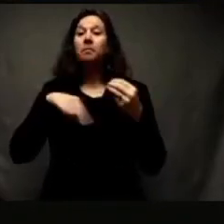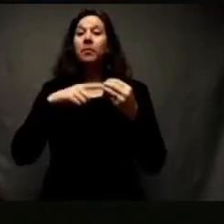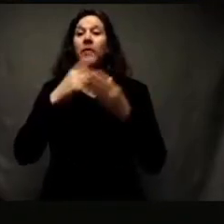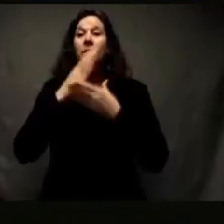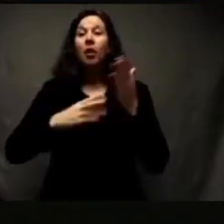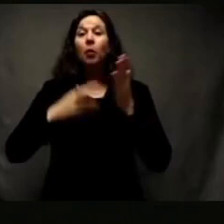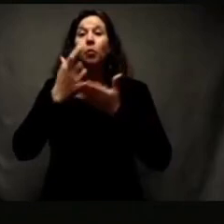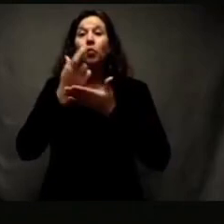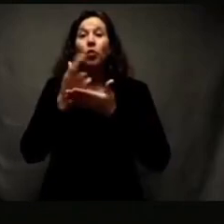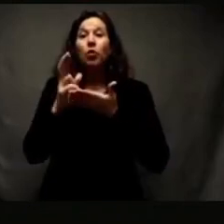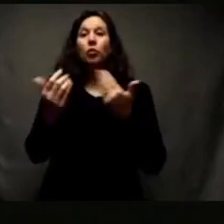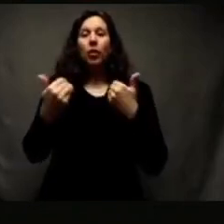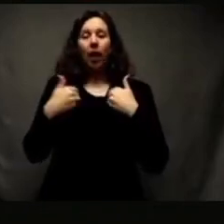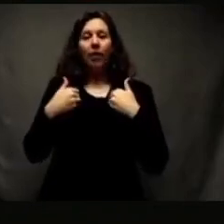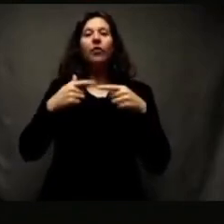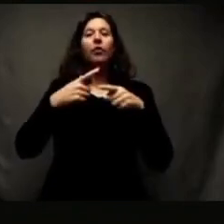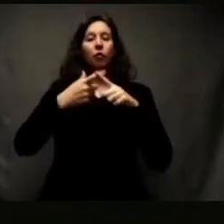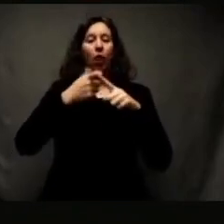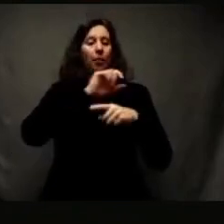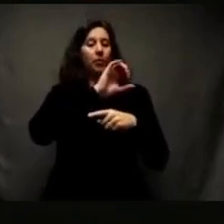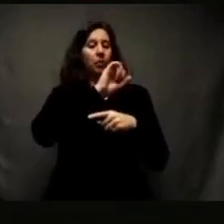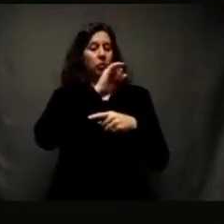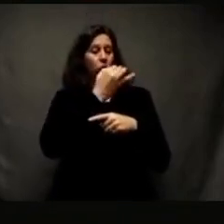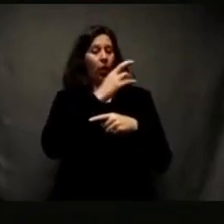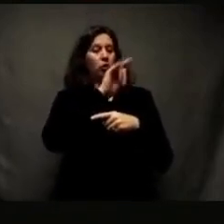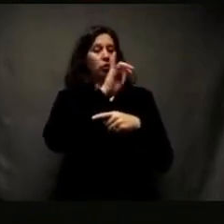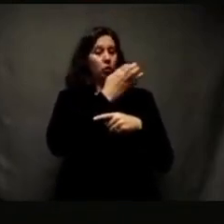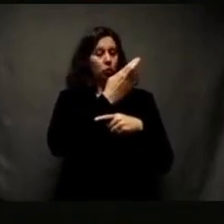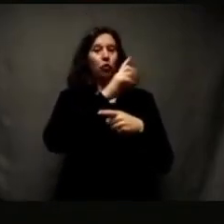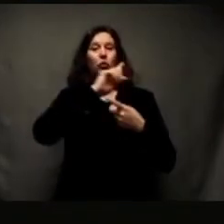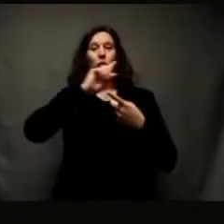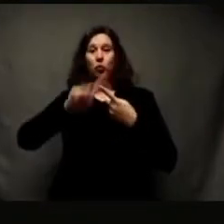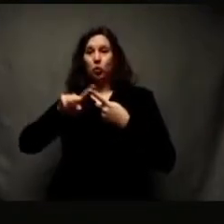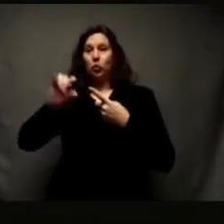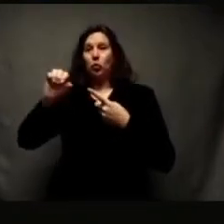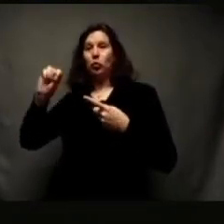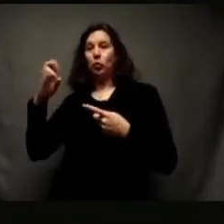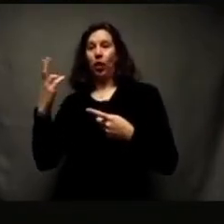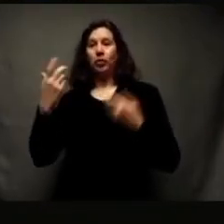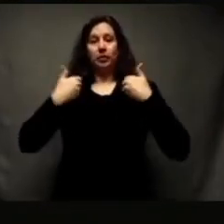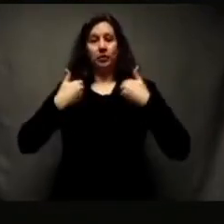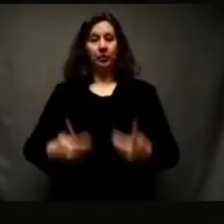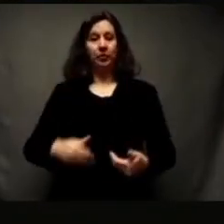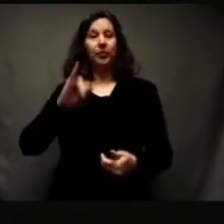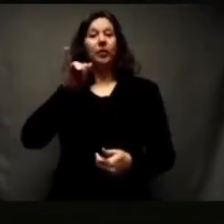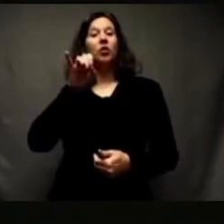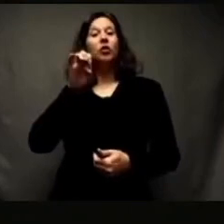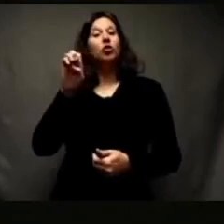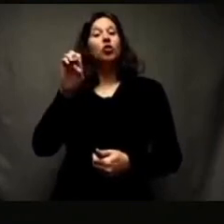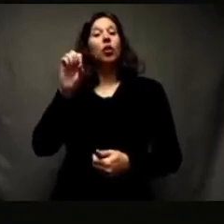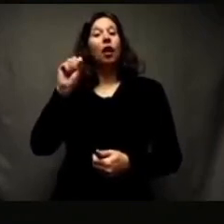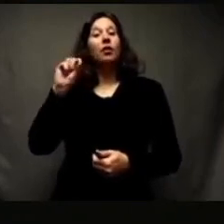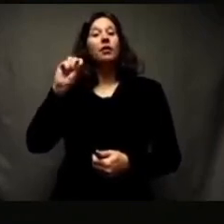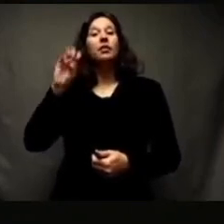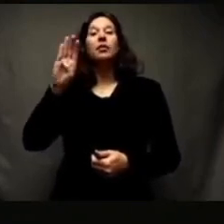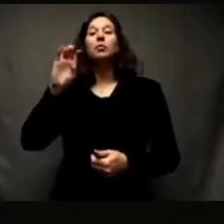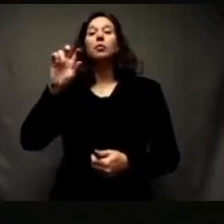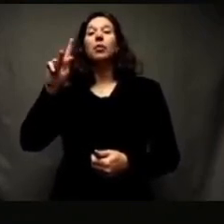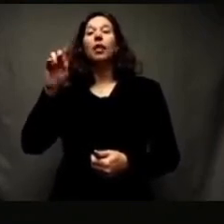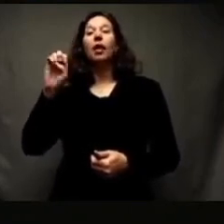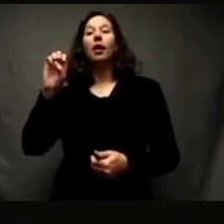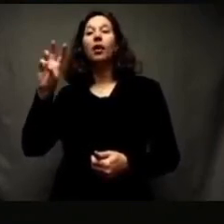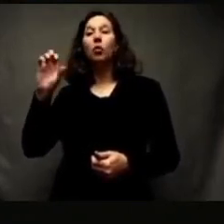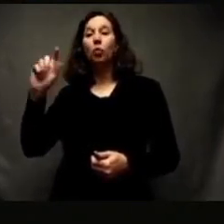have around transitioning a child from ScratchJr to Scratch. So my name is Jess Blake West. I am the program coordinator